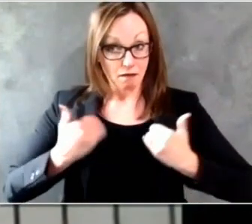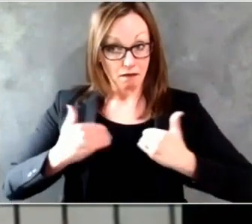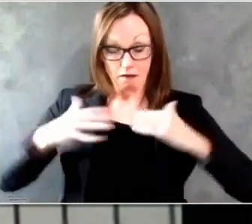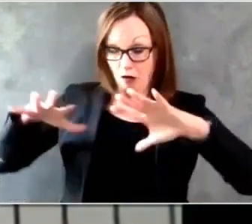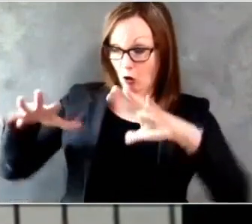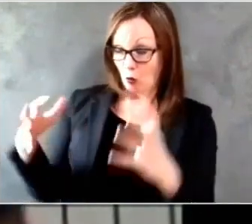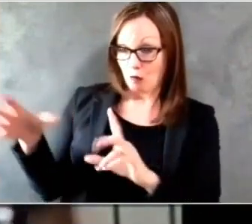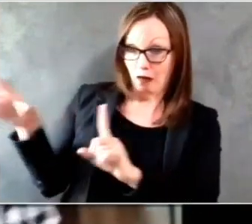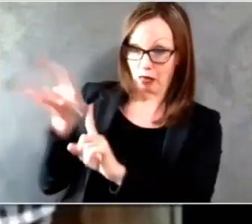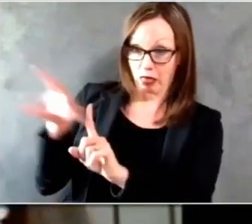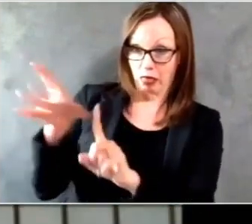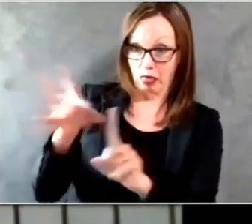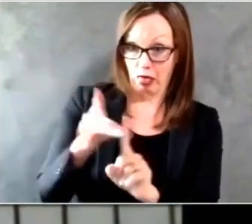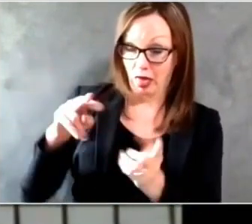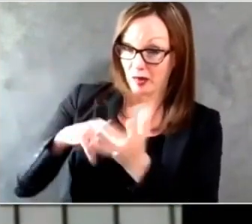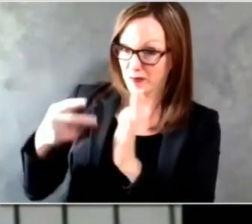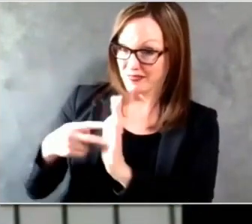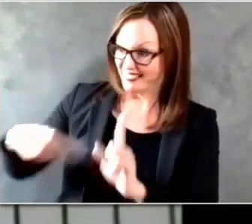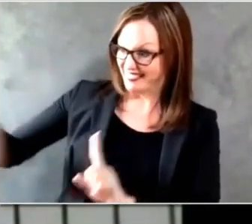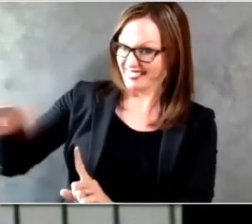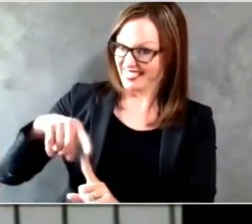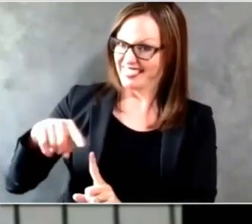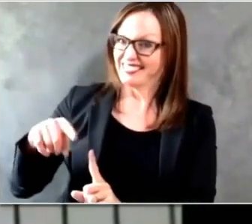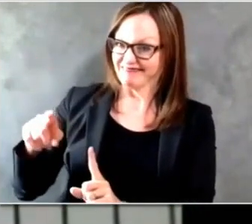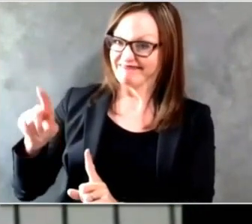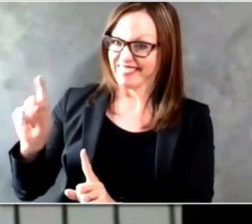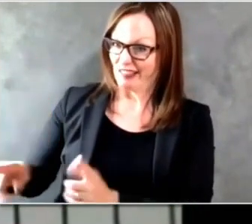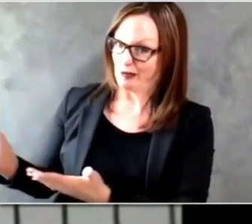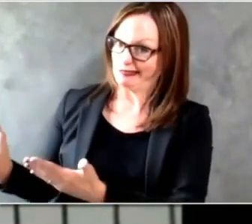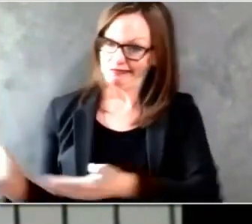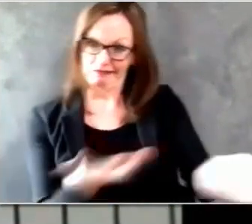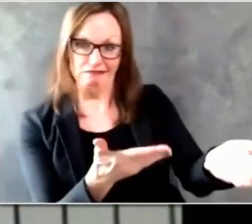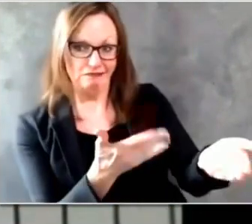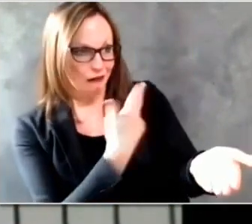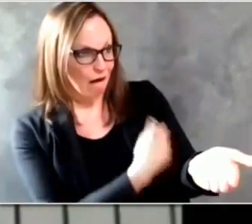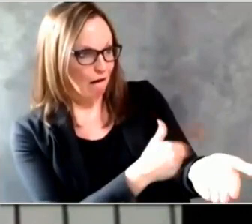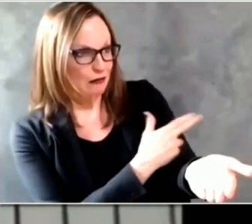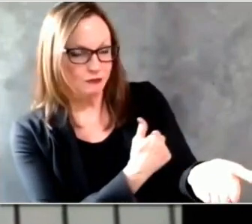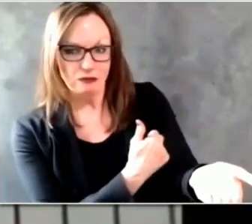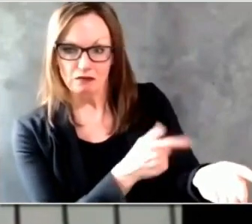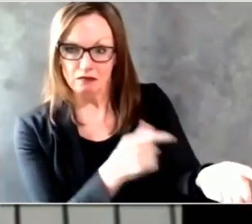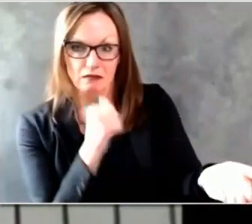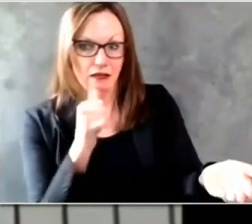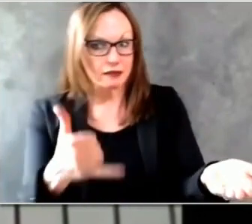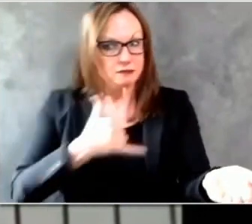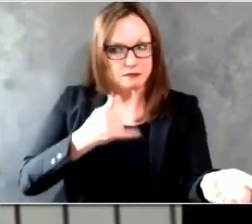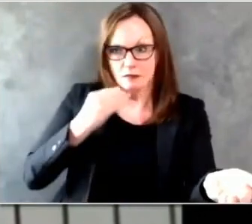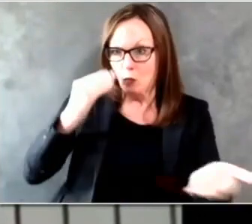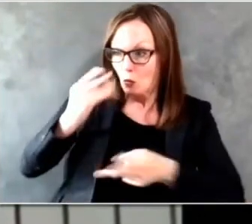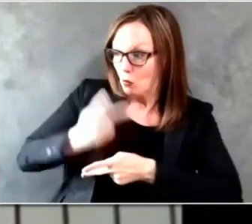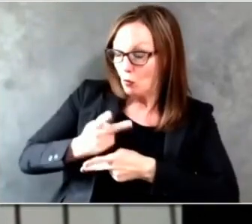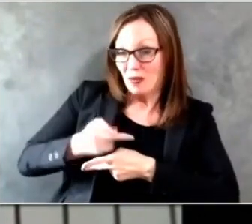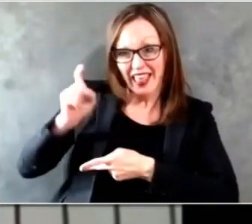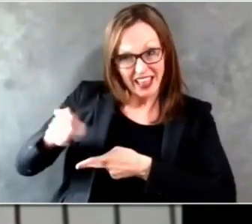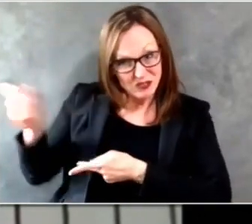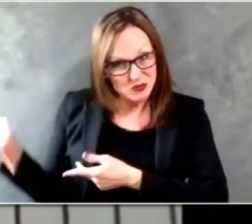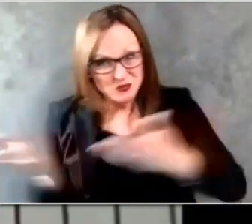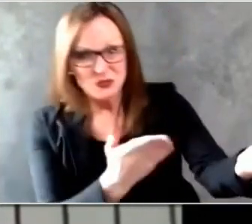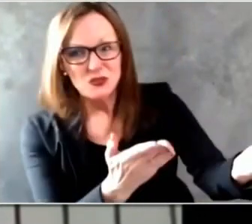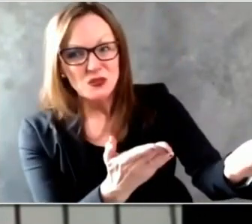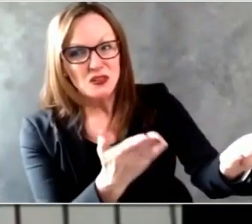Sorry, it took me a minute to get my unmute button. yeah, so I think that, what we're seeing is